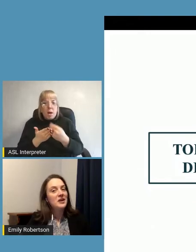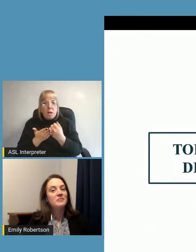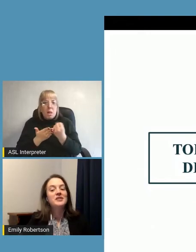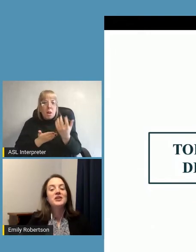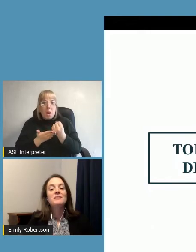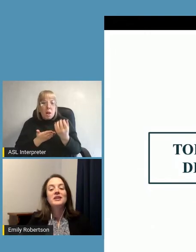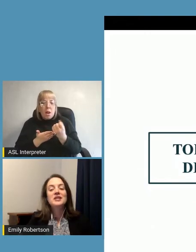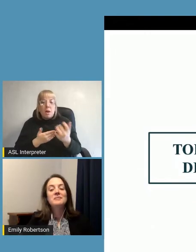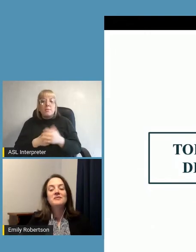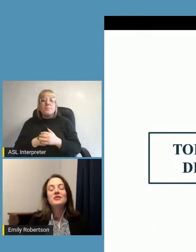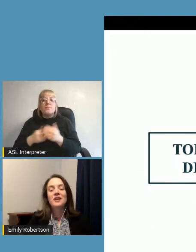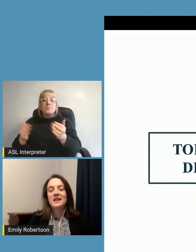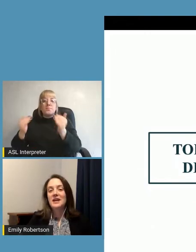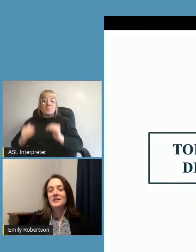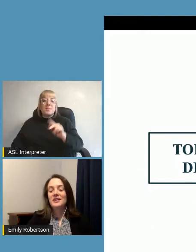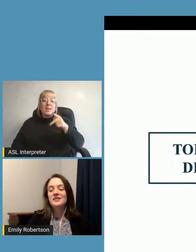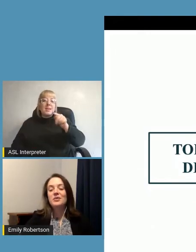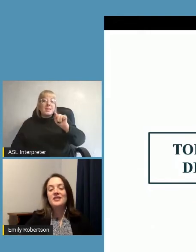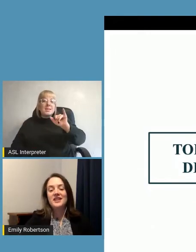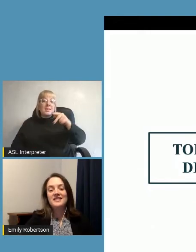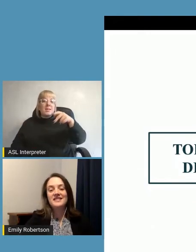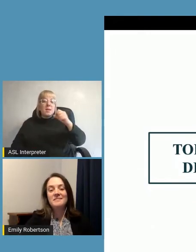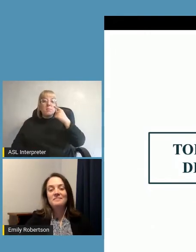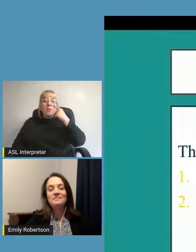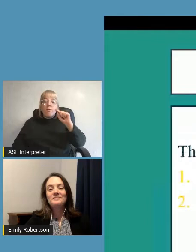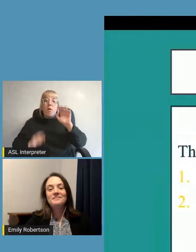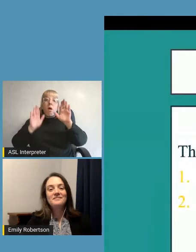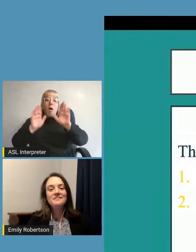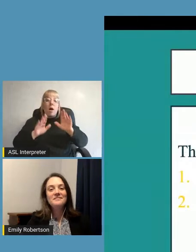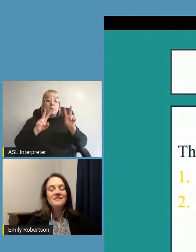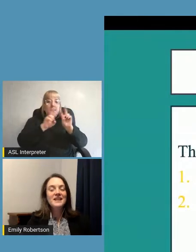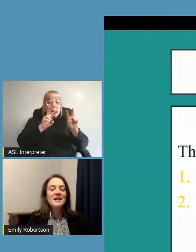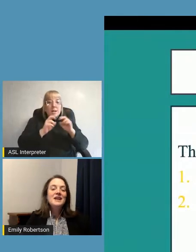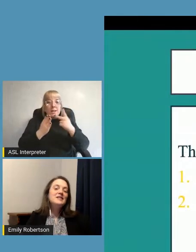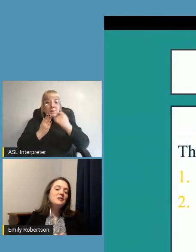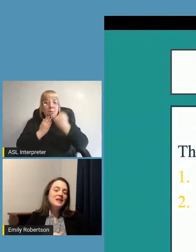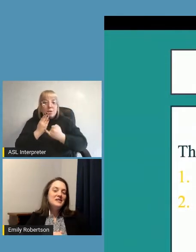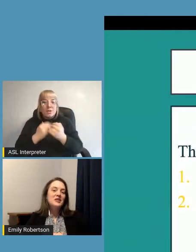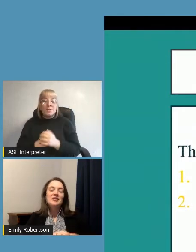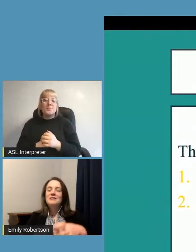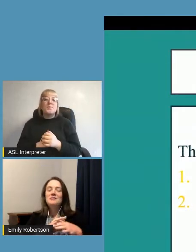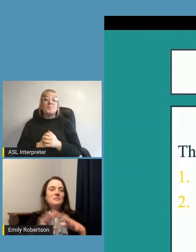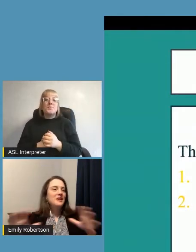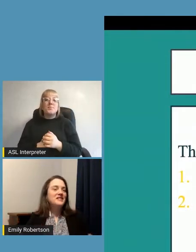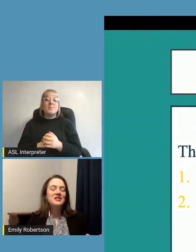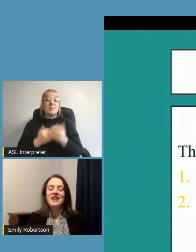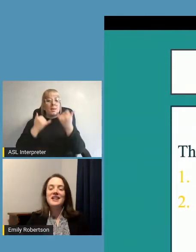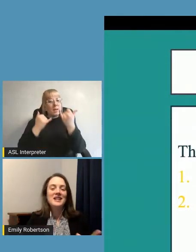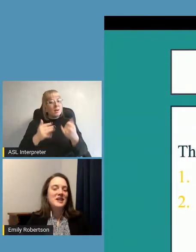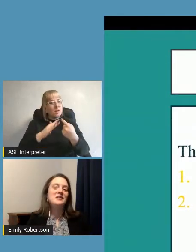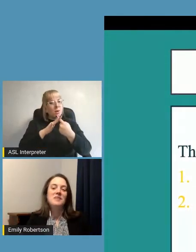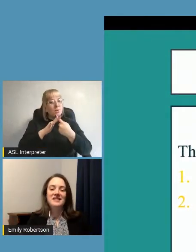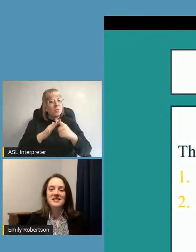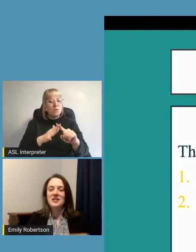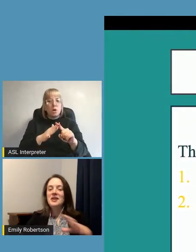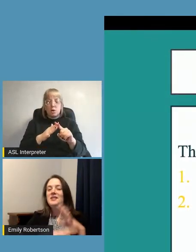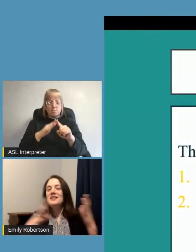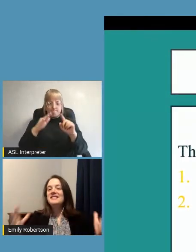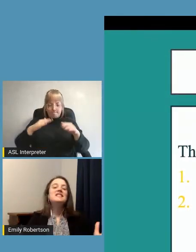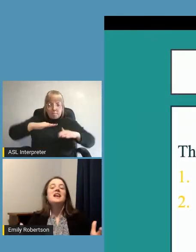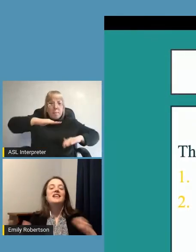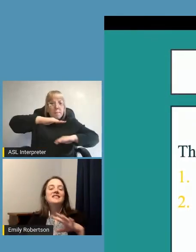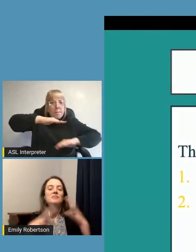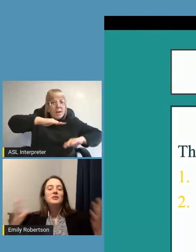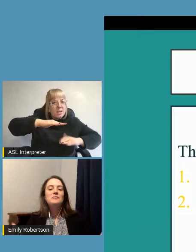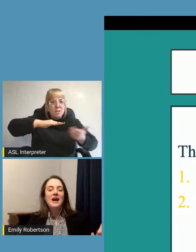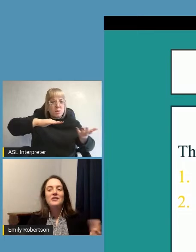wrap up my talk by sharing my tips for great analytics projects. So let's just kind of get down to basics here. On